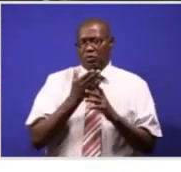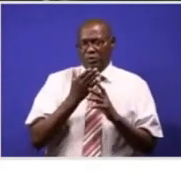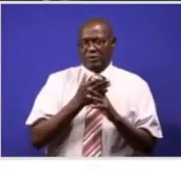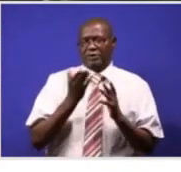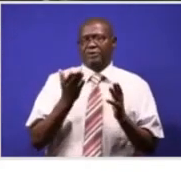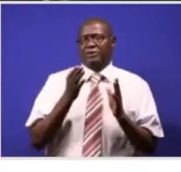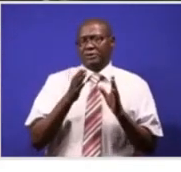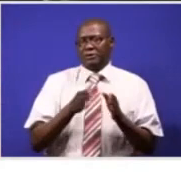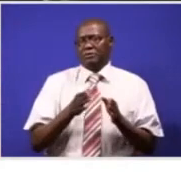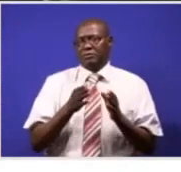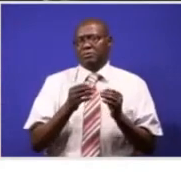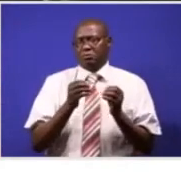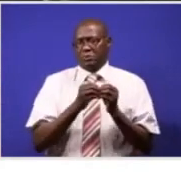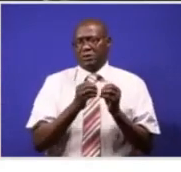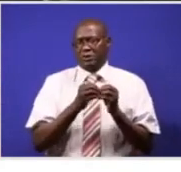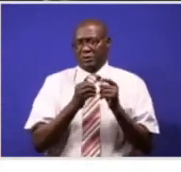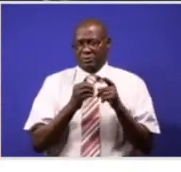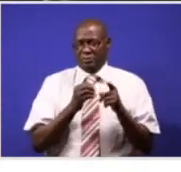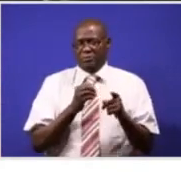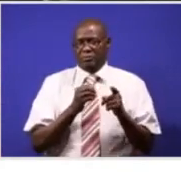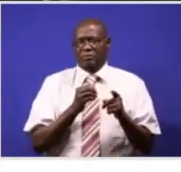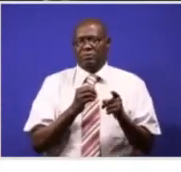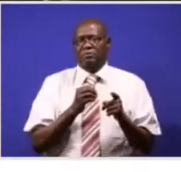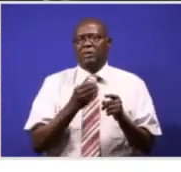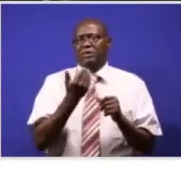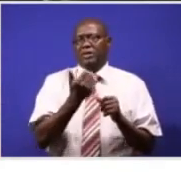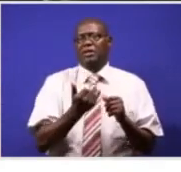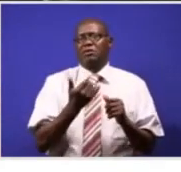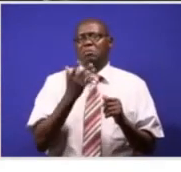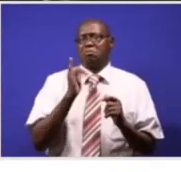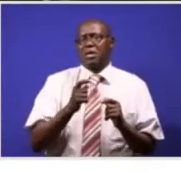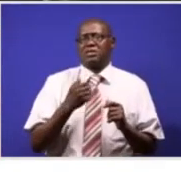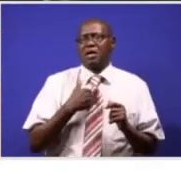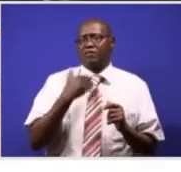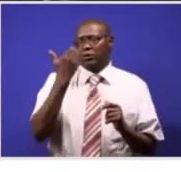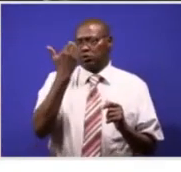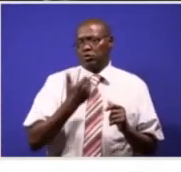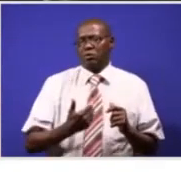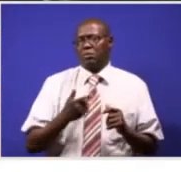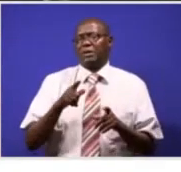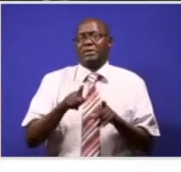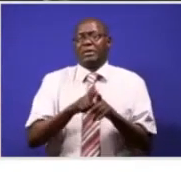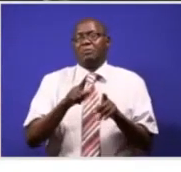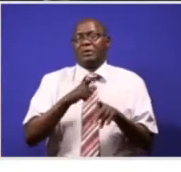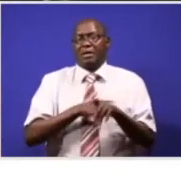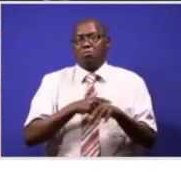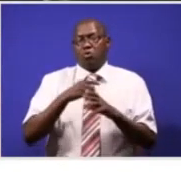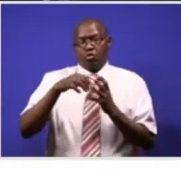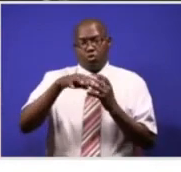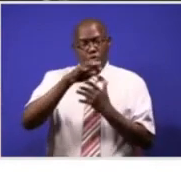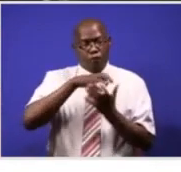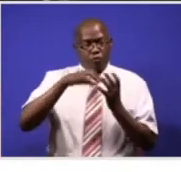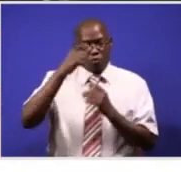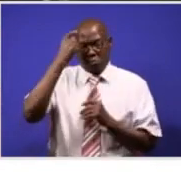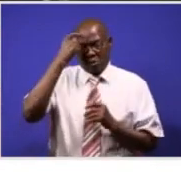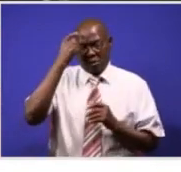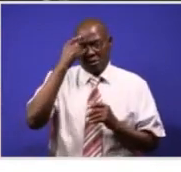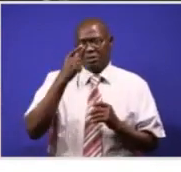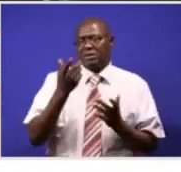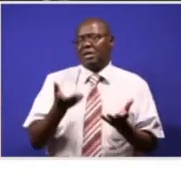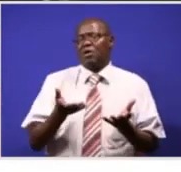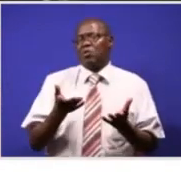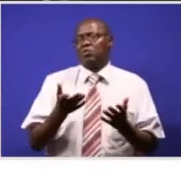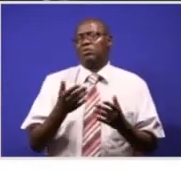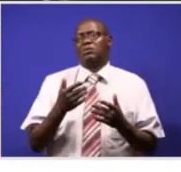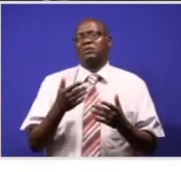psychologists know that the child must have been traumatized and also confused. So what kind of